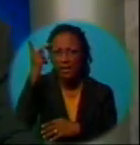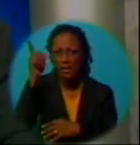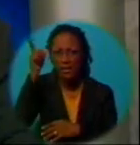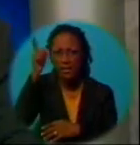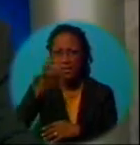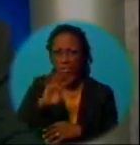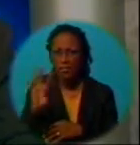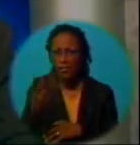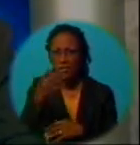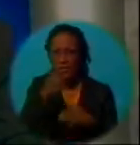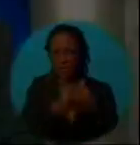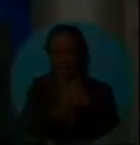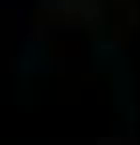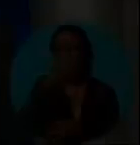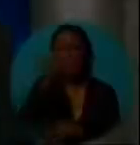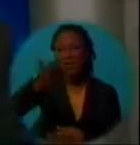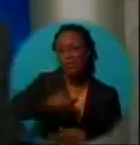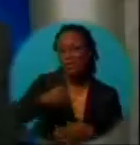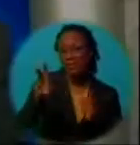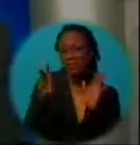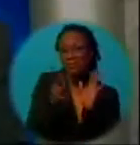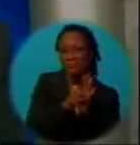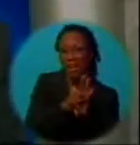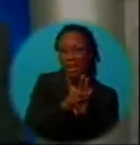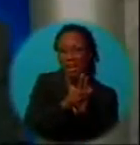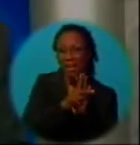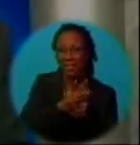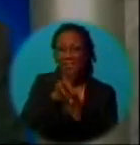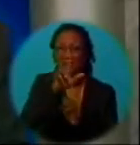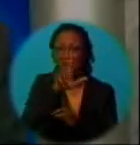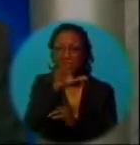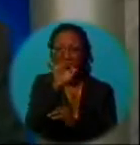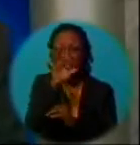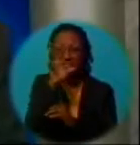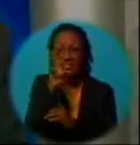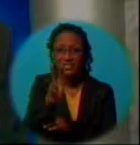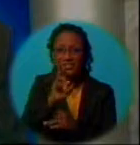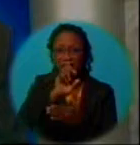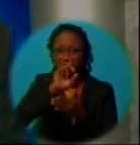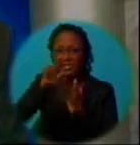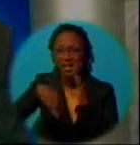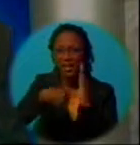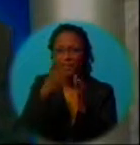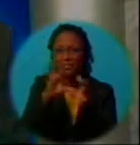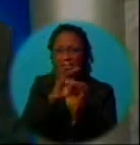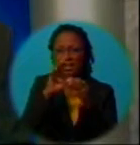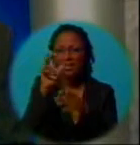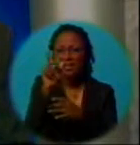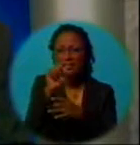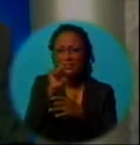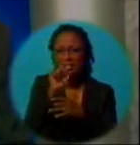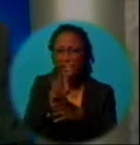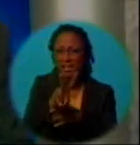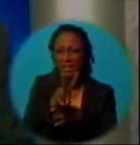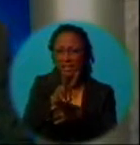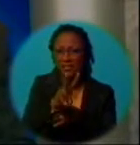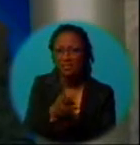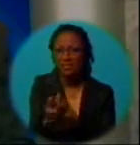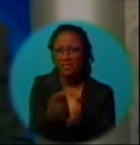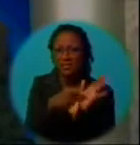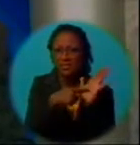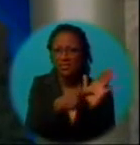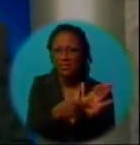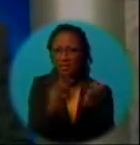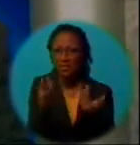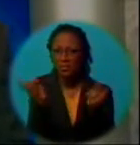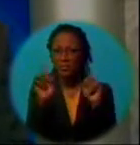in the under-16s. A record 396 hours of television coverage is what's in store for Caribbean